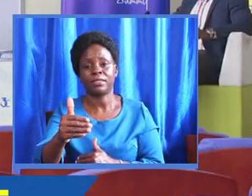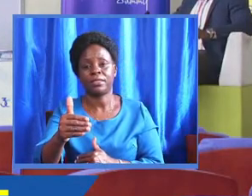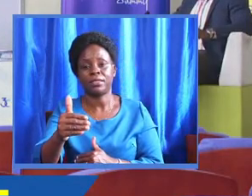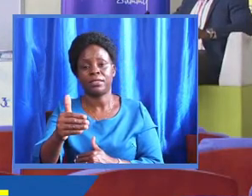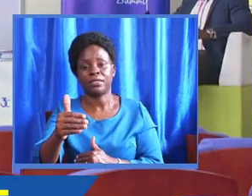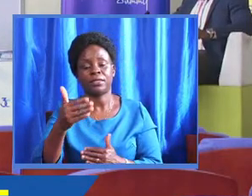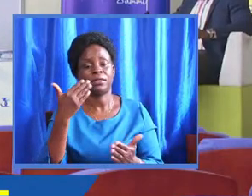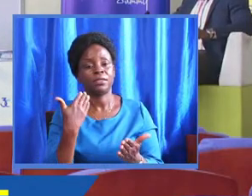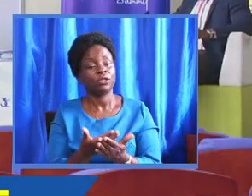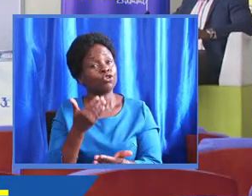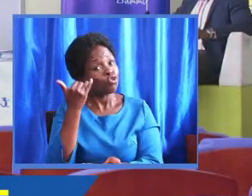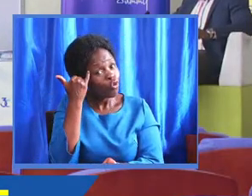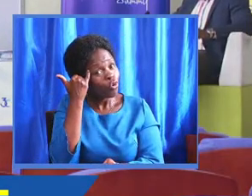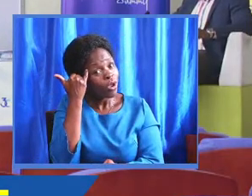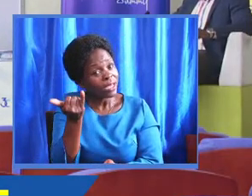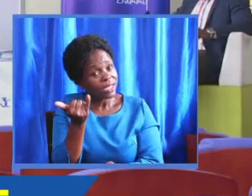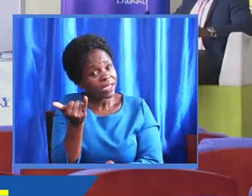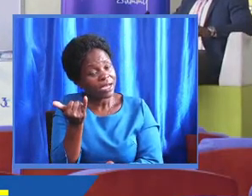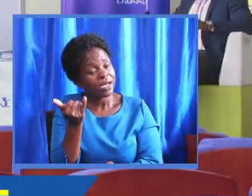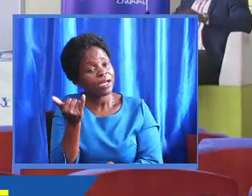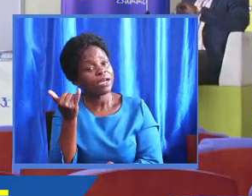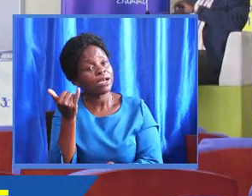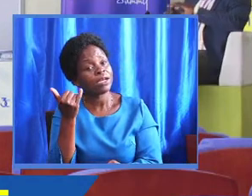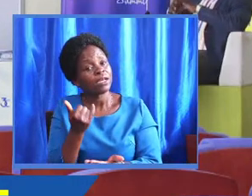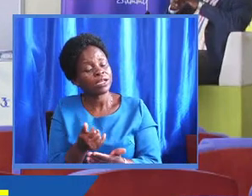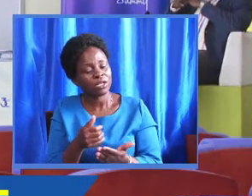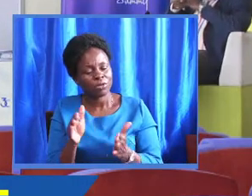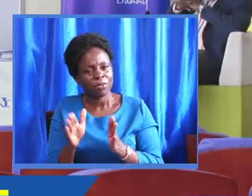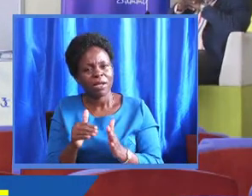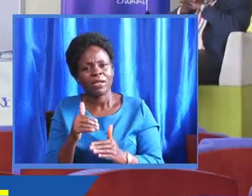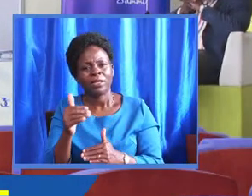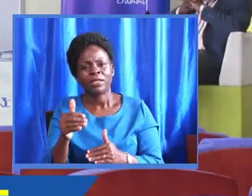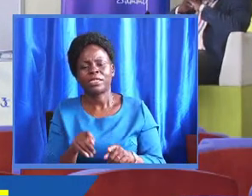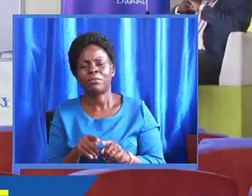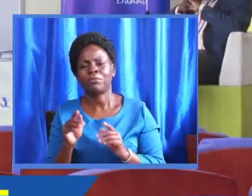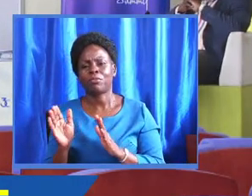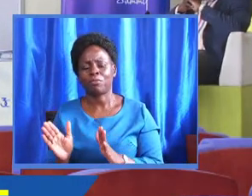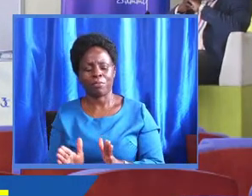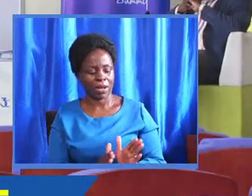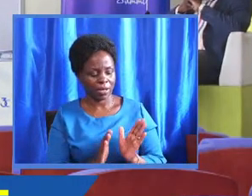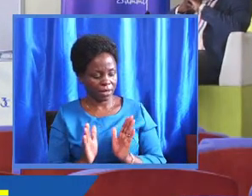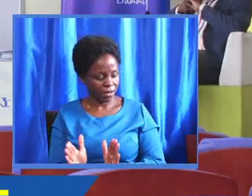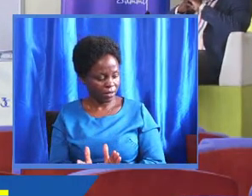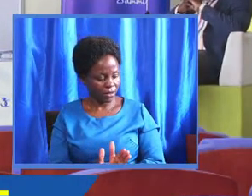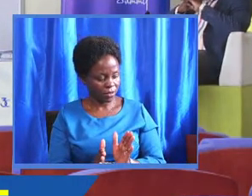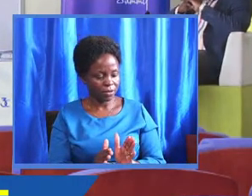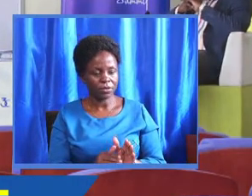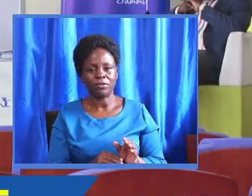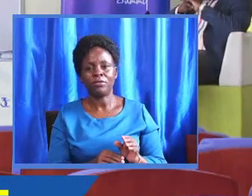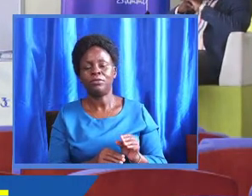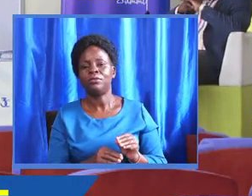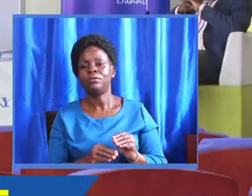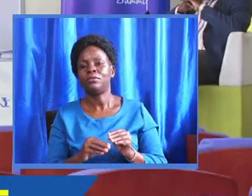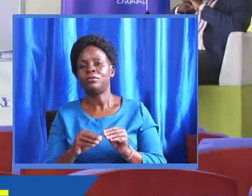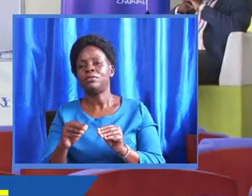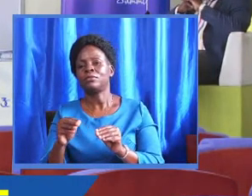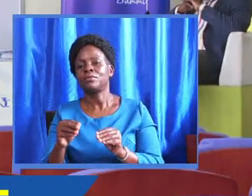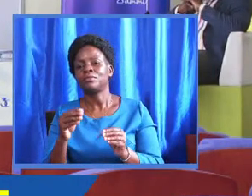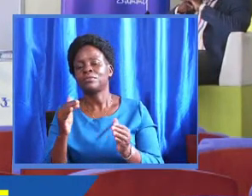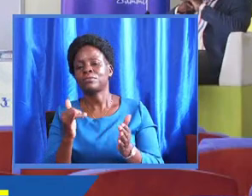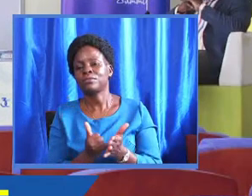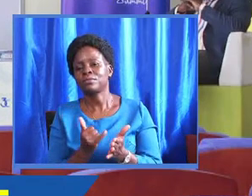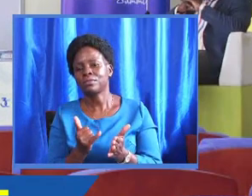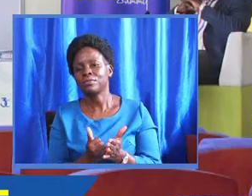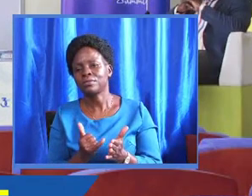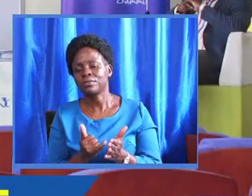it's a good idea to start investing in suburbs. We're also planning to move and also invest in, while